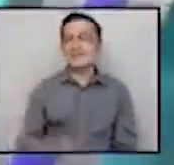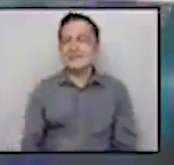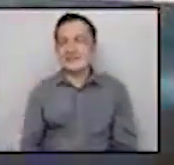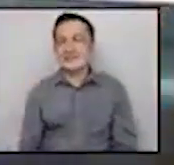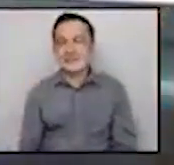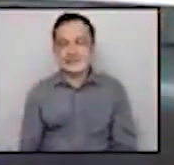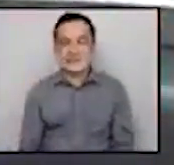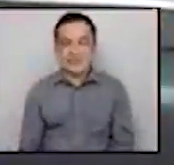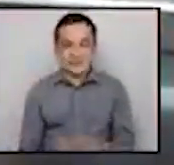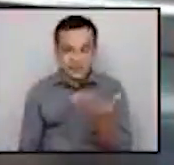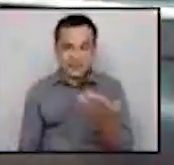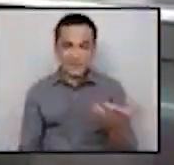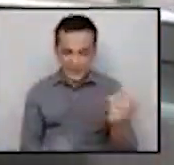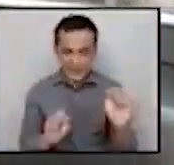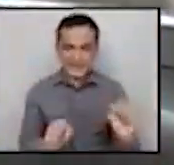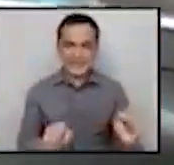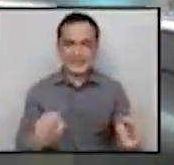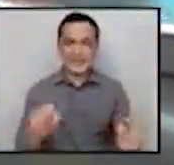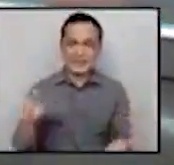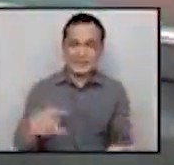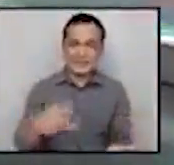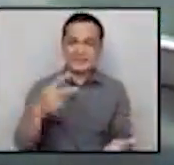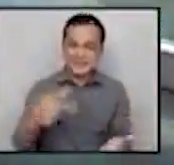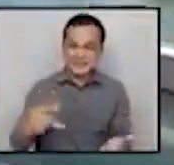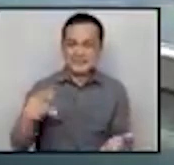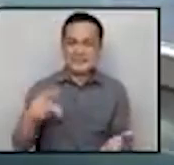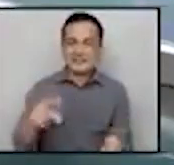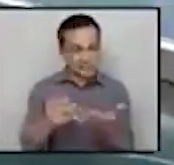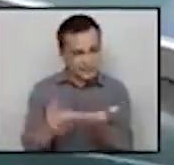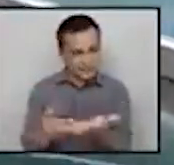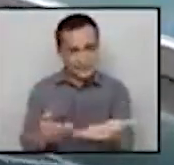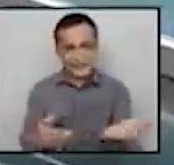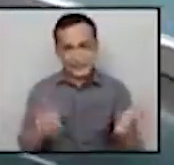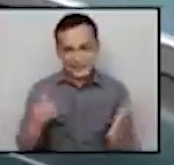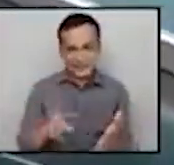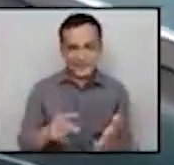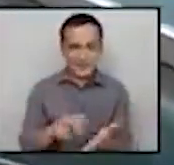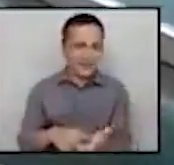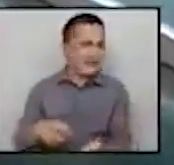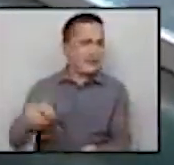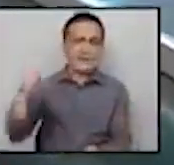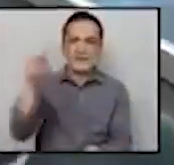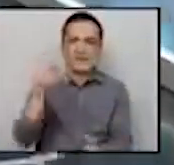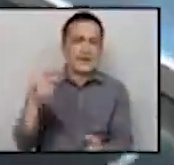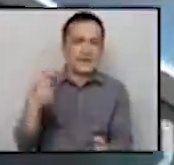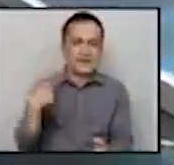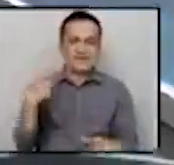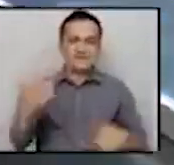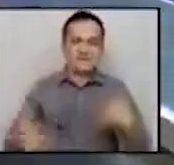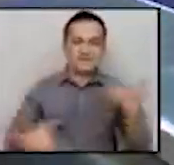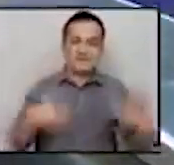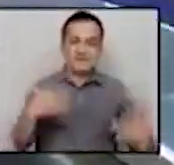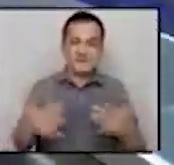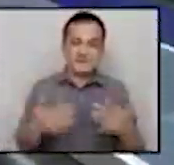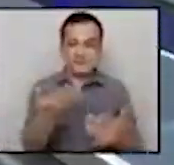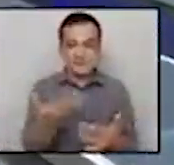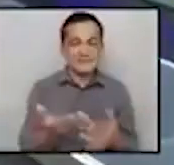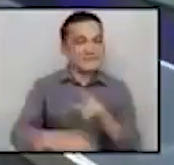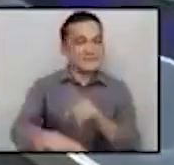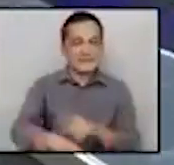yeah, you can dance, you can jive, having the time of